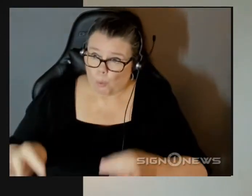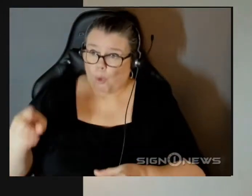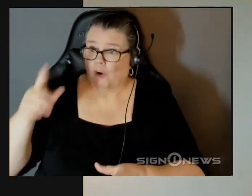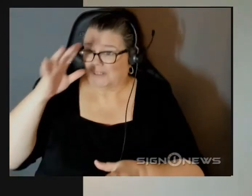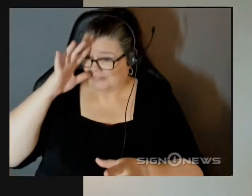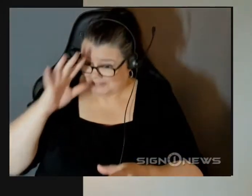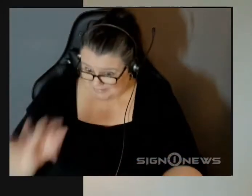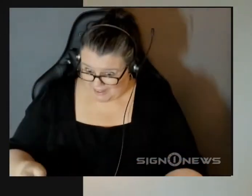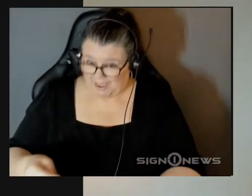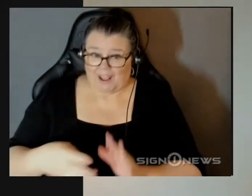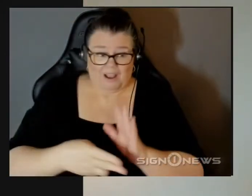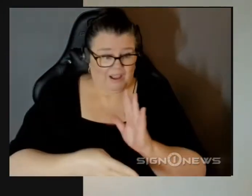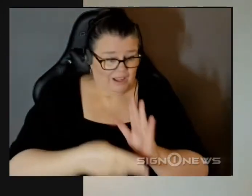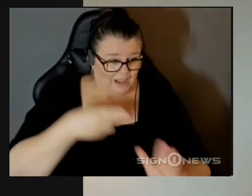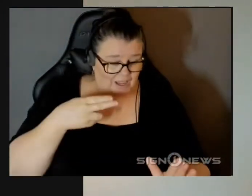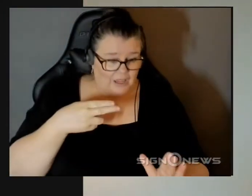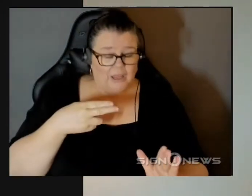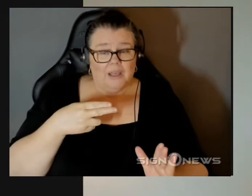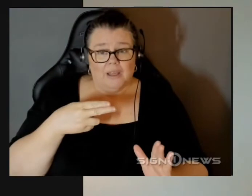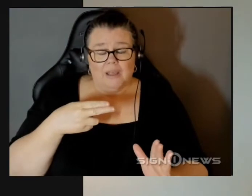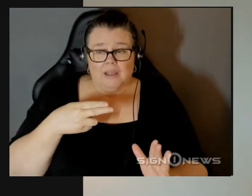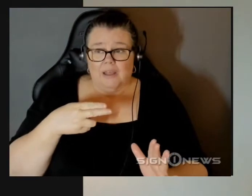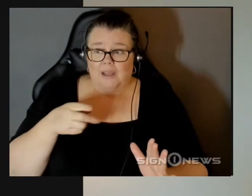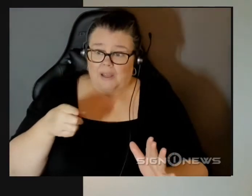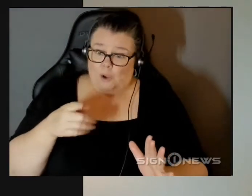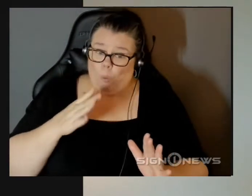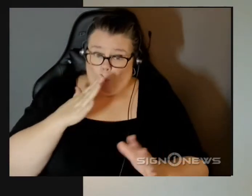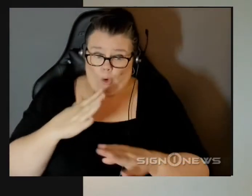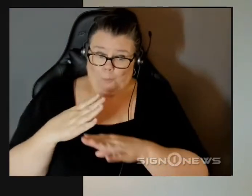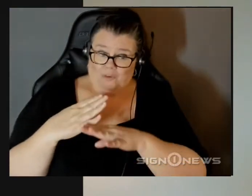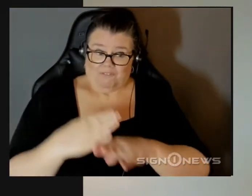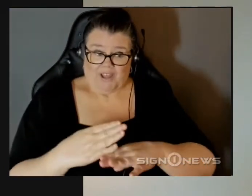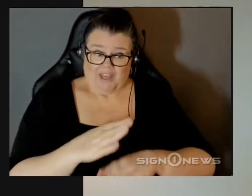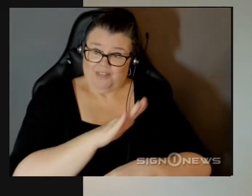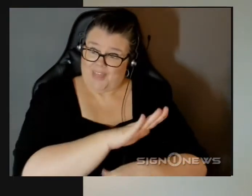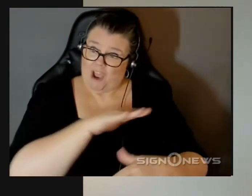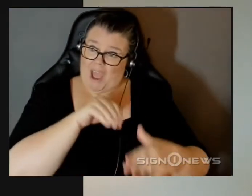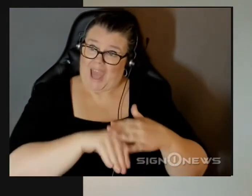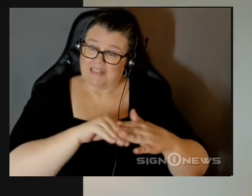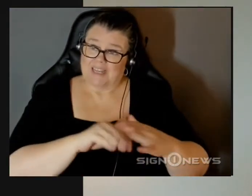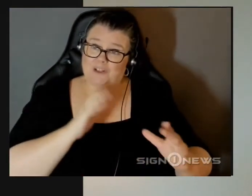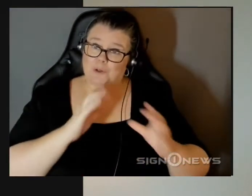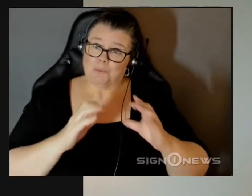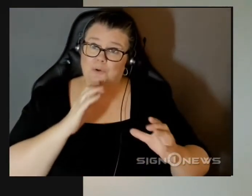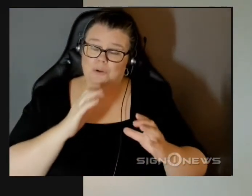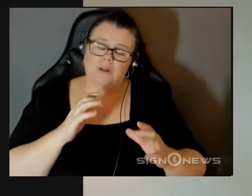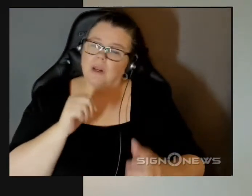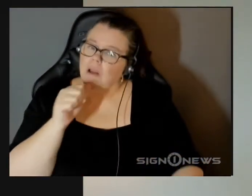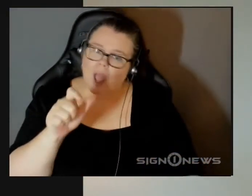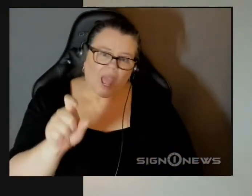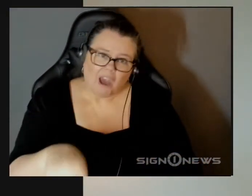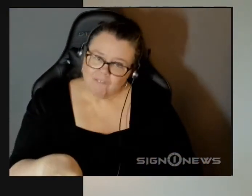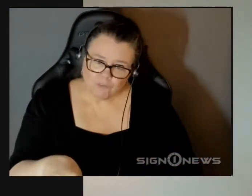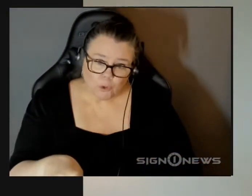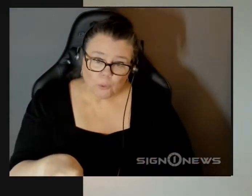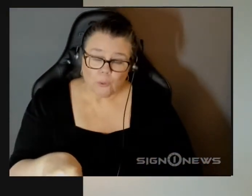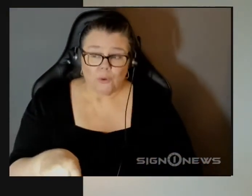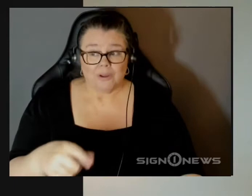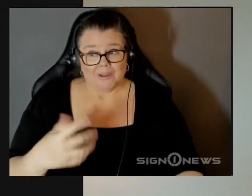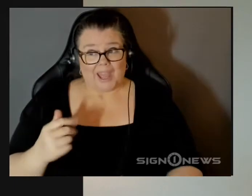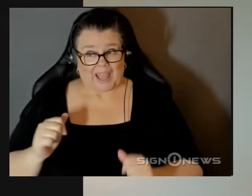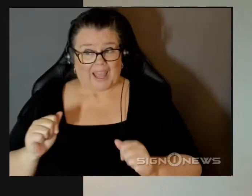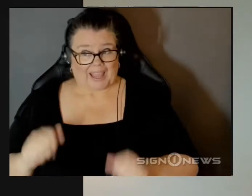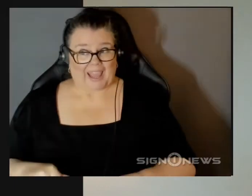have to. Can it? Yes. Does it? Yes. And so I think that's just another thing